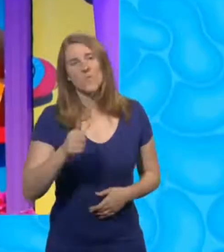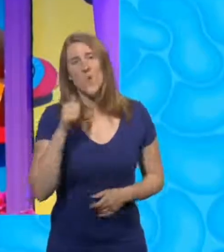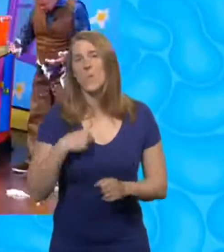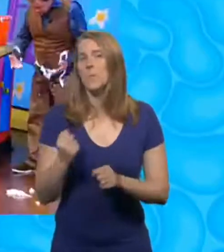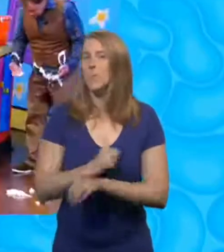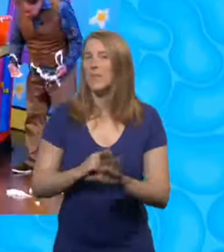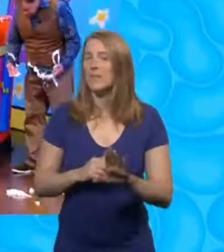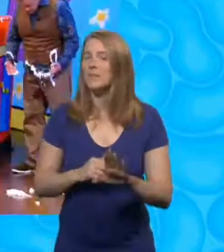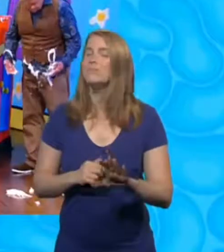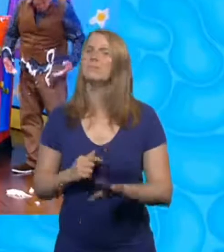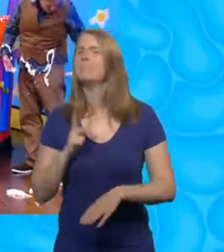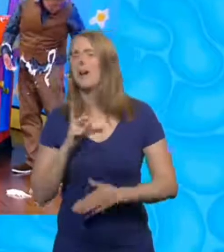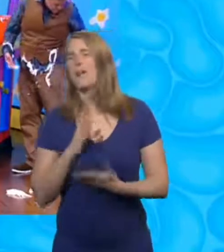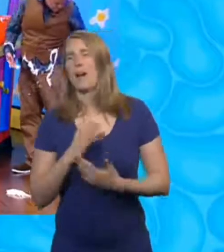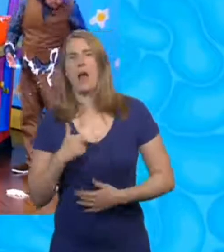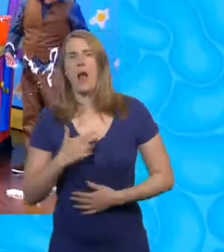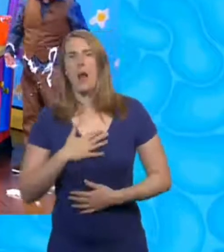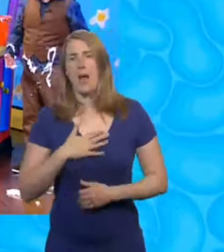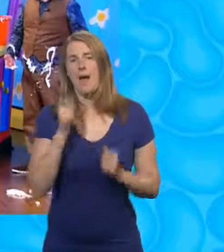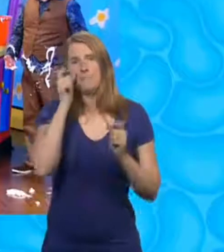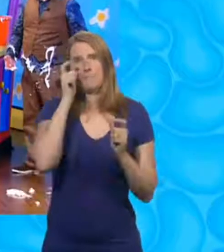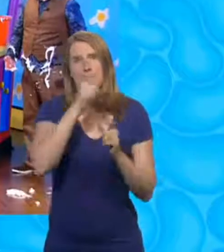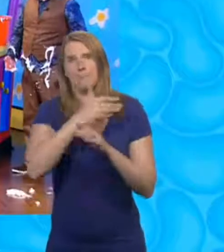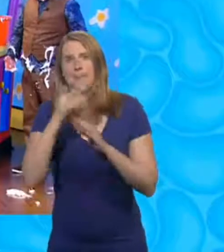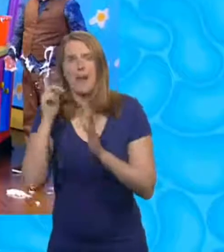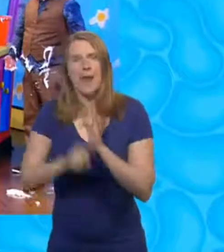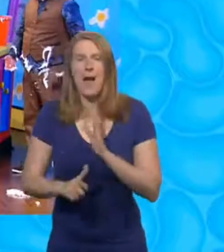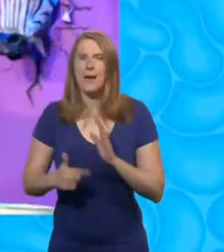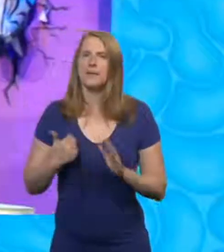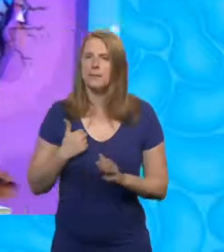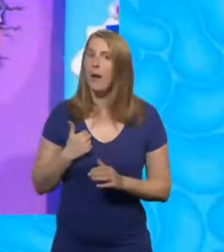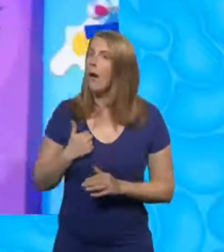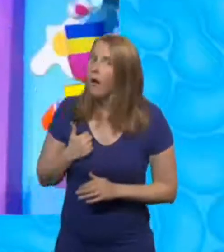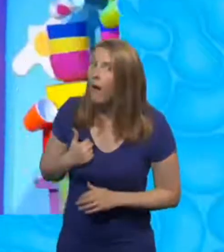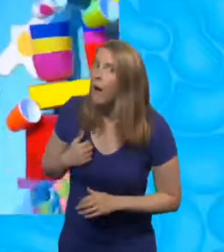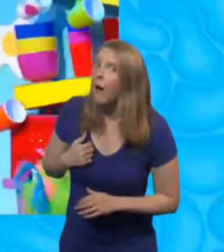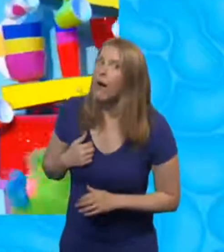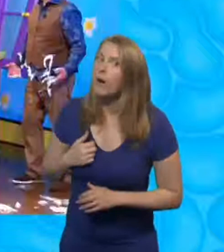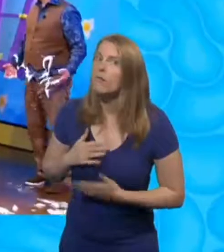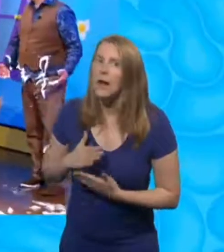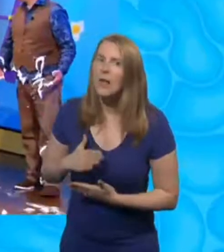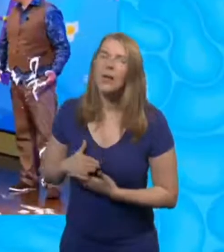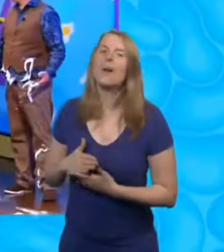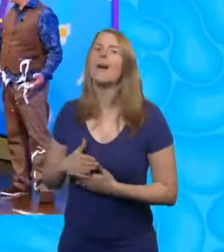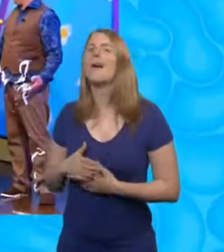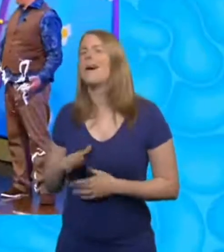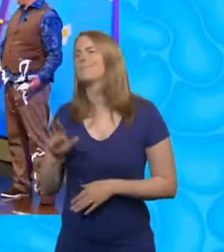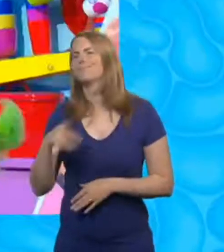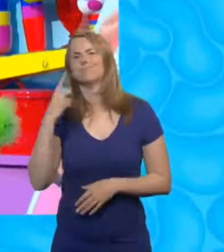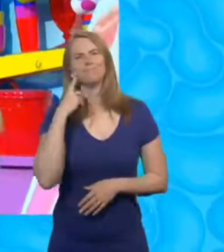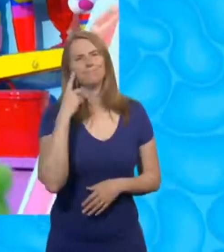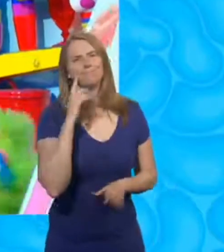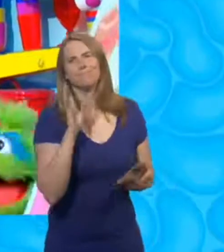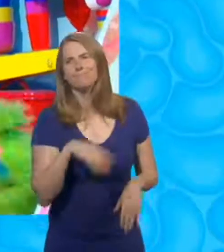me. In fact, sometimes I quite like staying up late, and I'm also partial to...